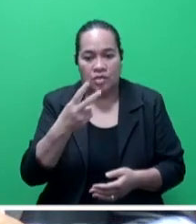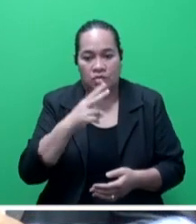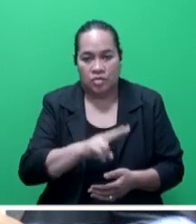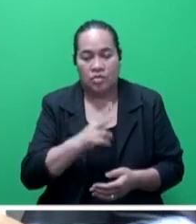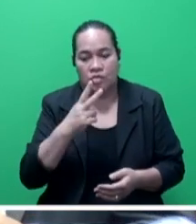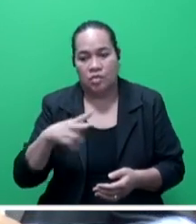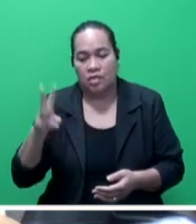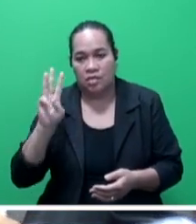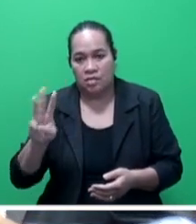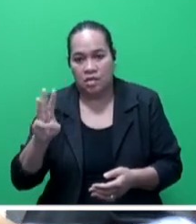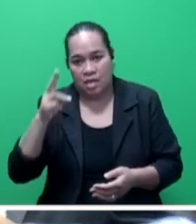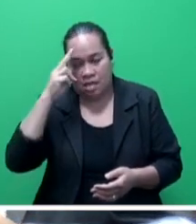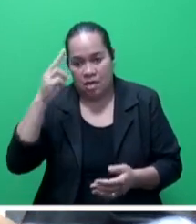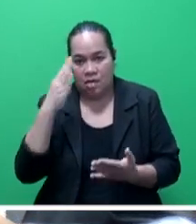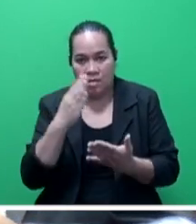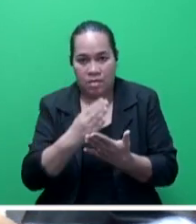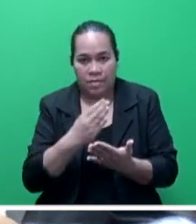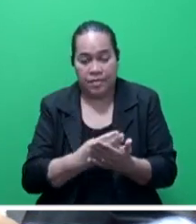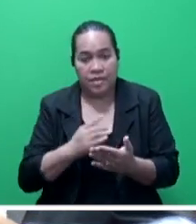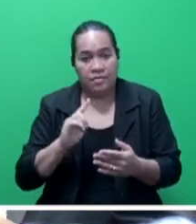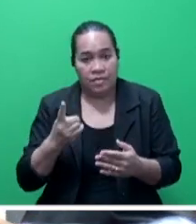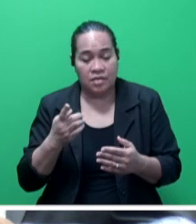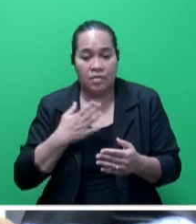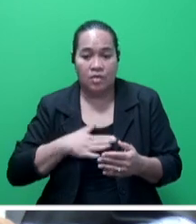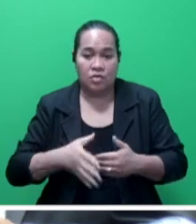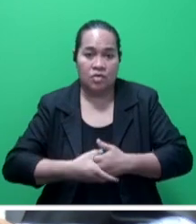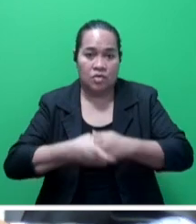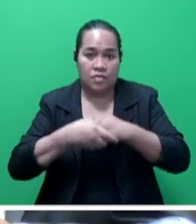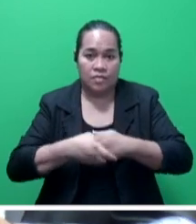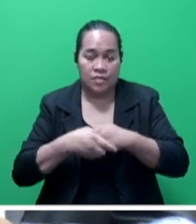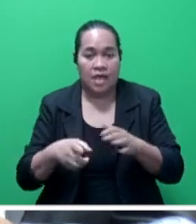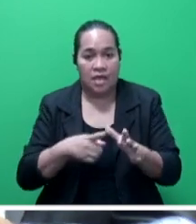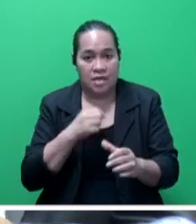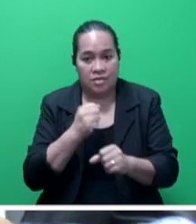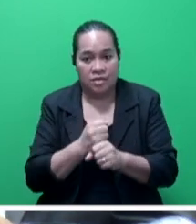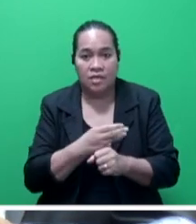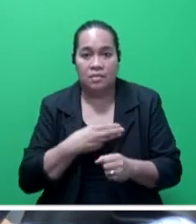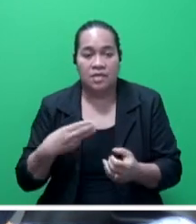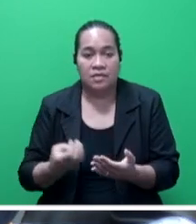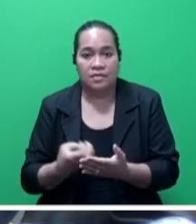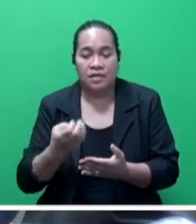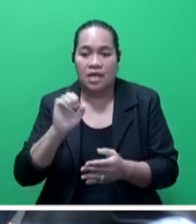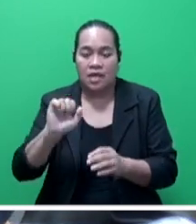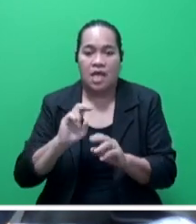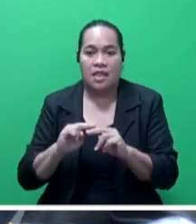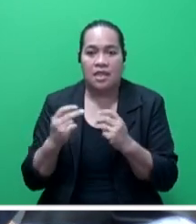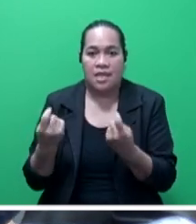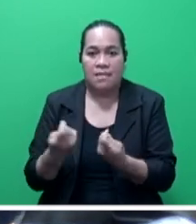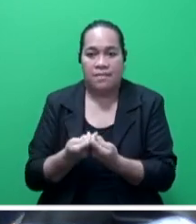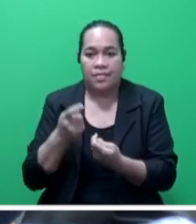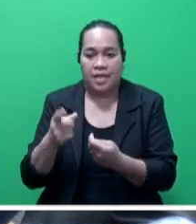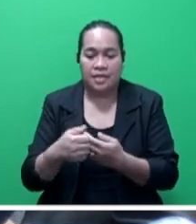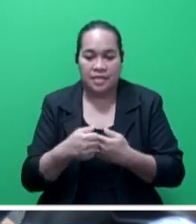2022-2023 National Budget. I would like to begin by congratulating the Honourable Attorney General and Minister for Economy and his team for